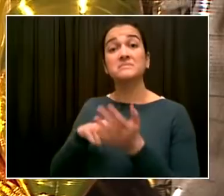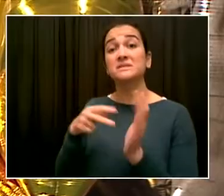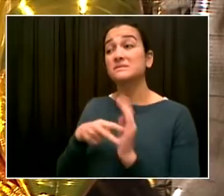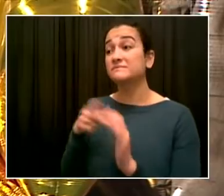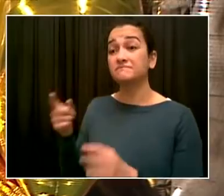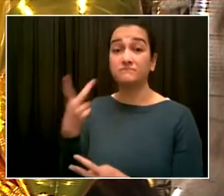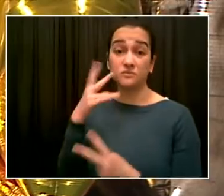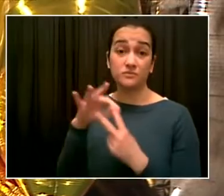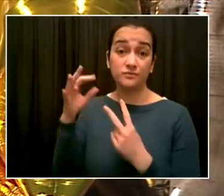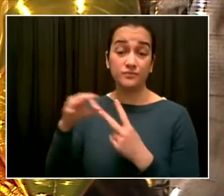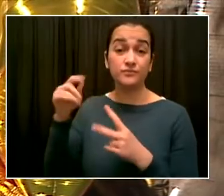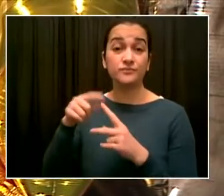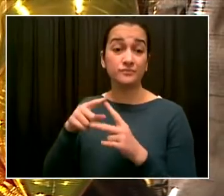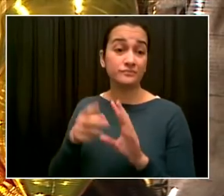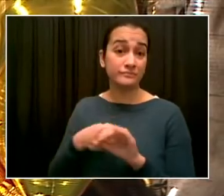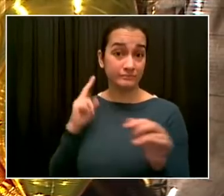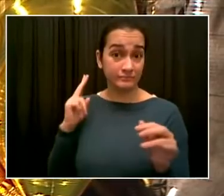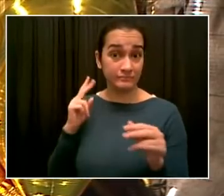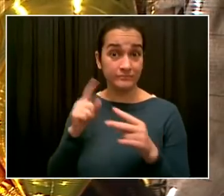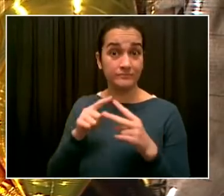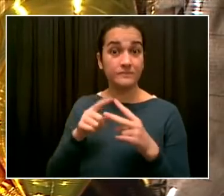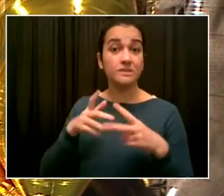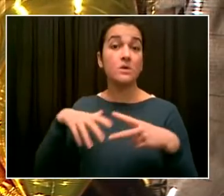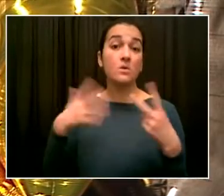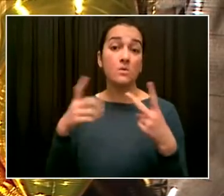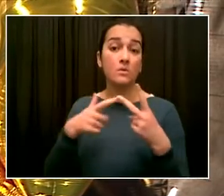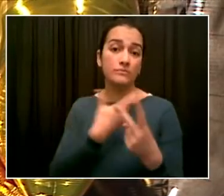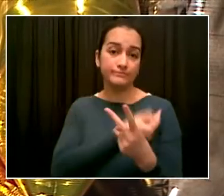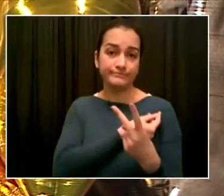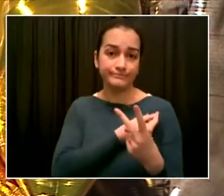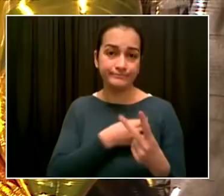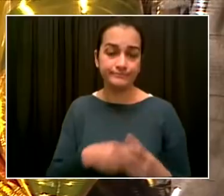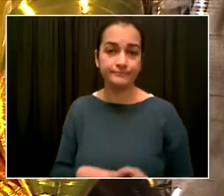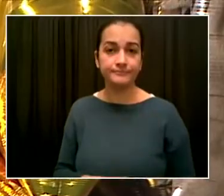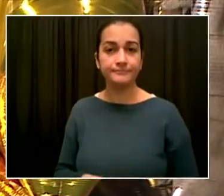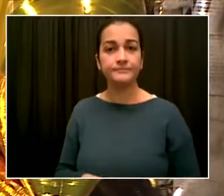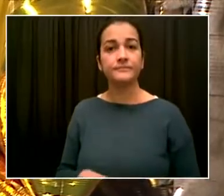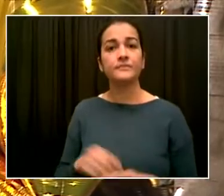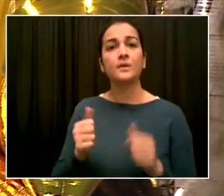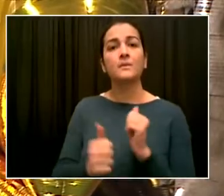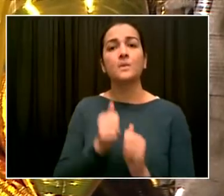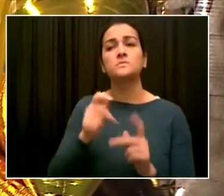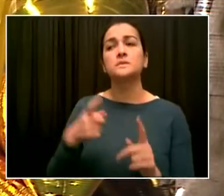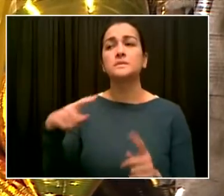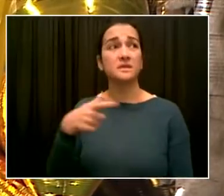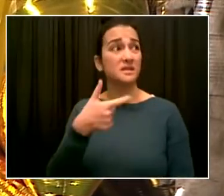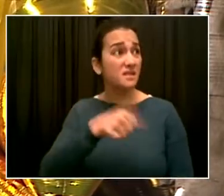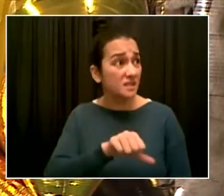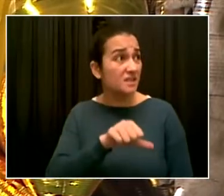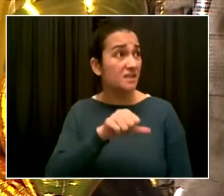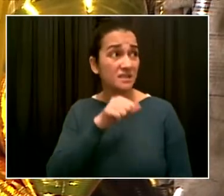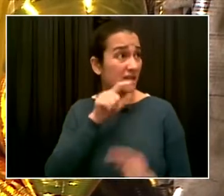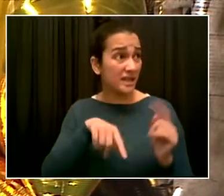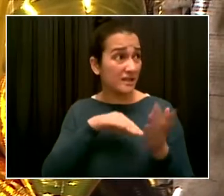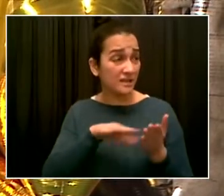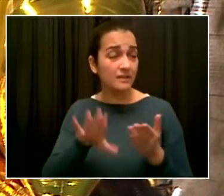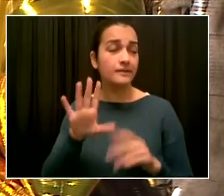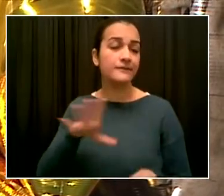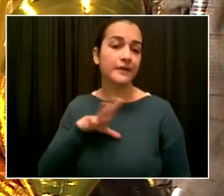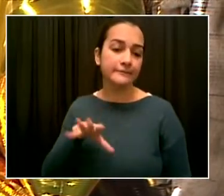with today's numbers, I don't know if previously there was some kind of timeline, but with these kind of numbers, we know it's going to take weeks and weeks to sort out,